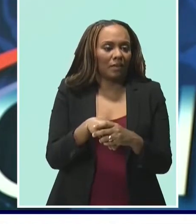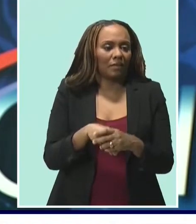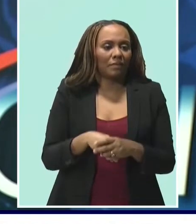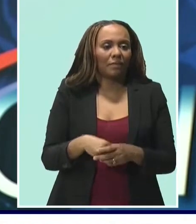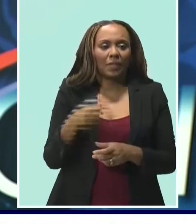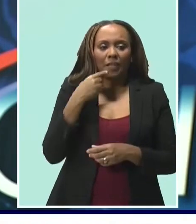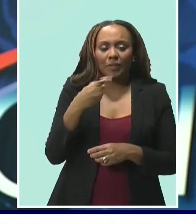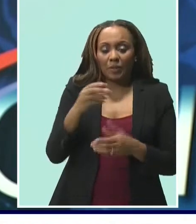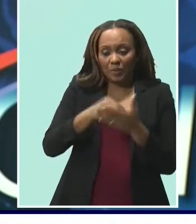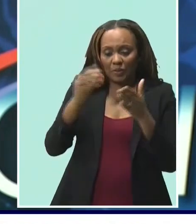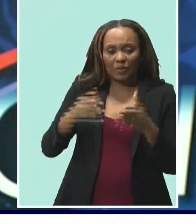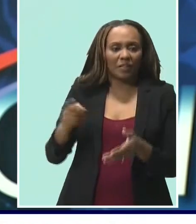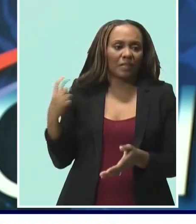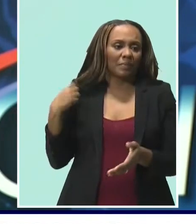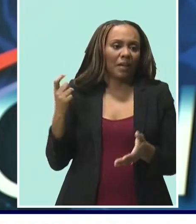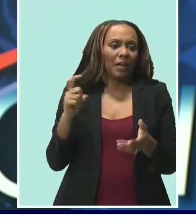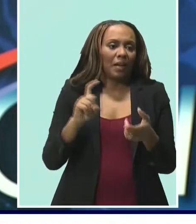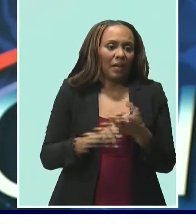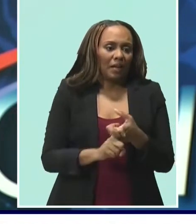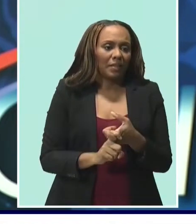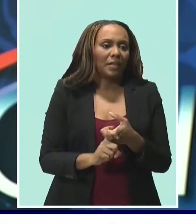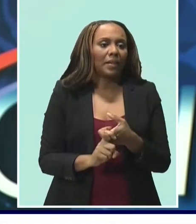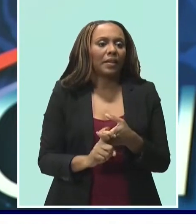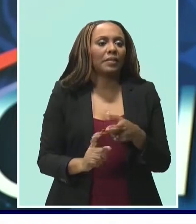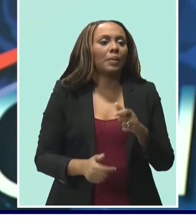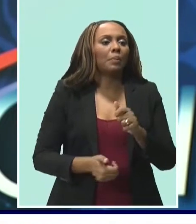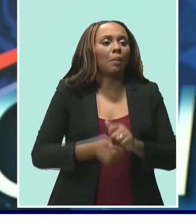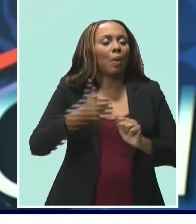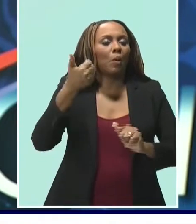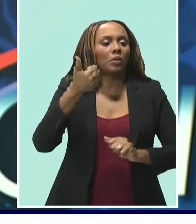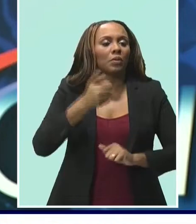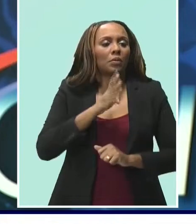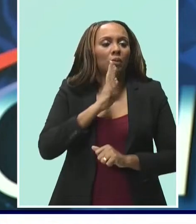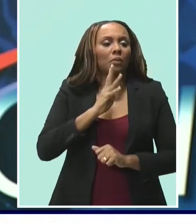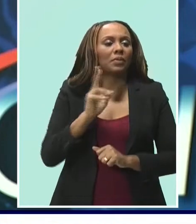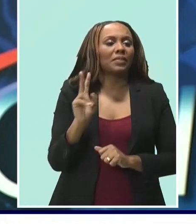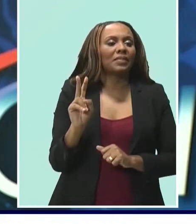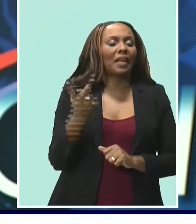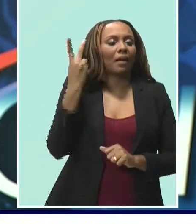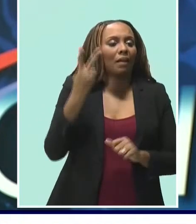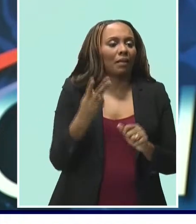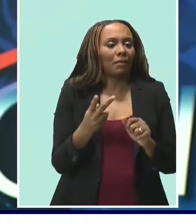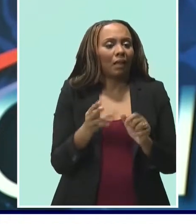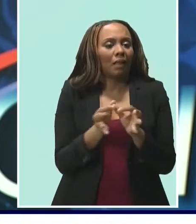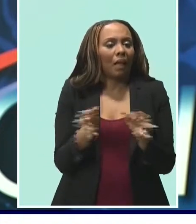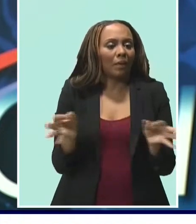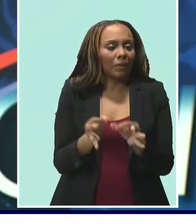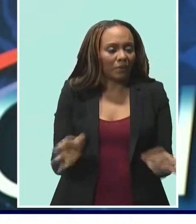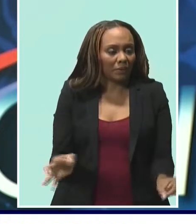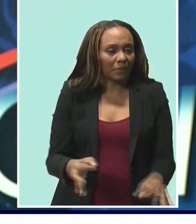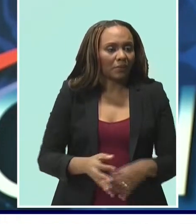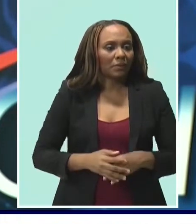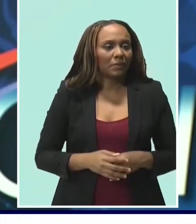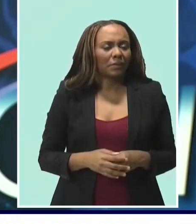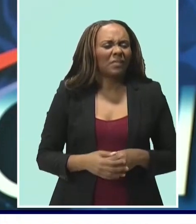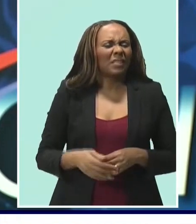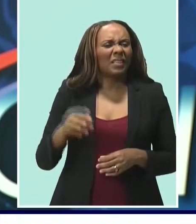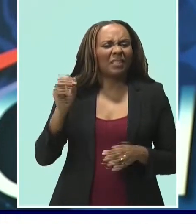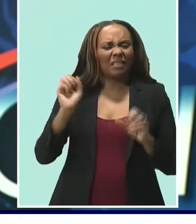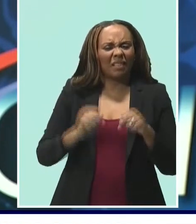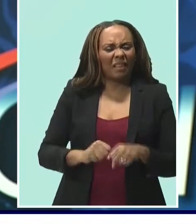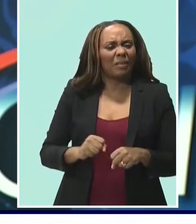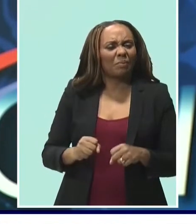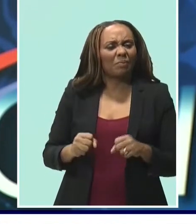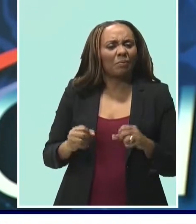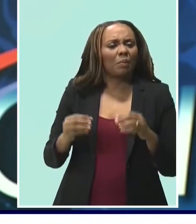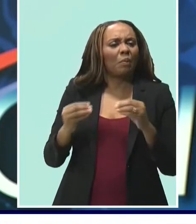reminded the students Spanish is the second most widely spoken language in the world, and while it will make them more attractive to the job market,